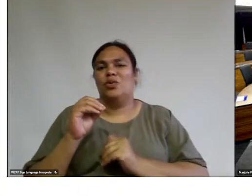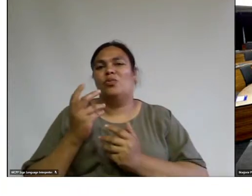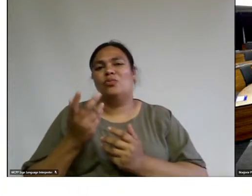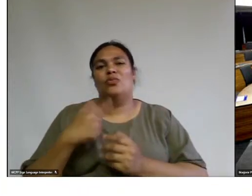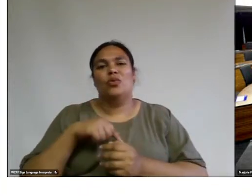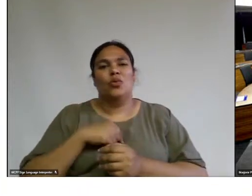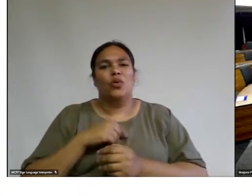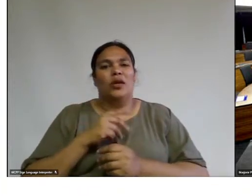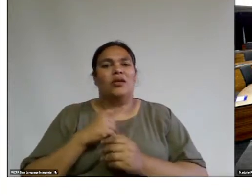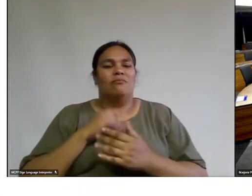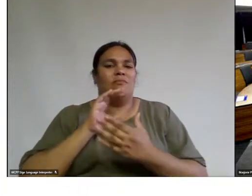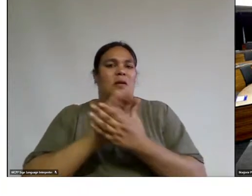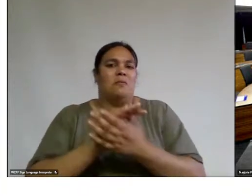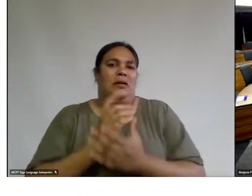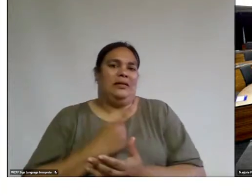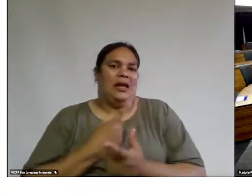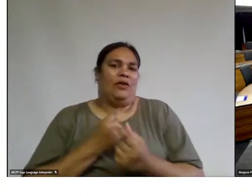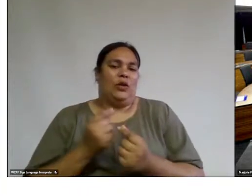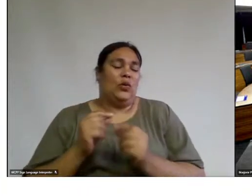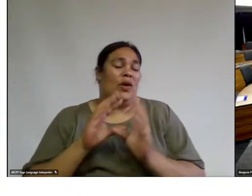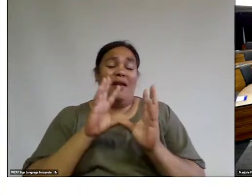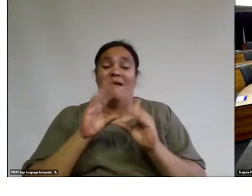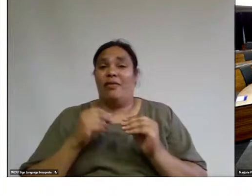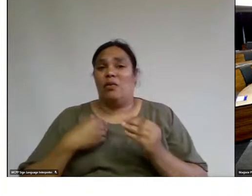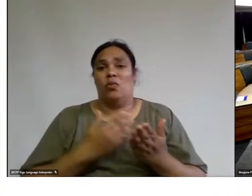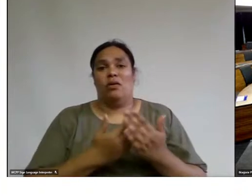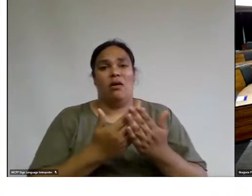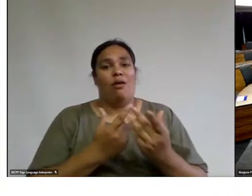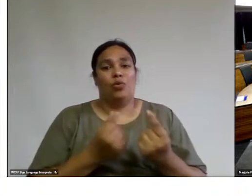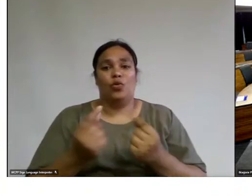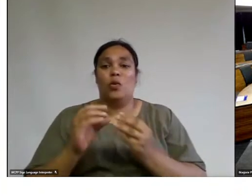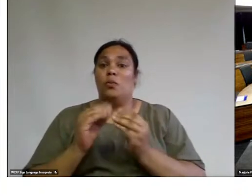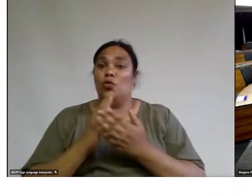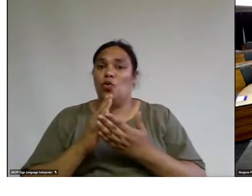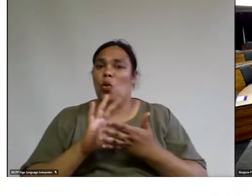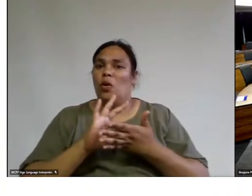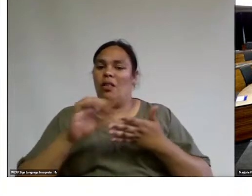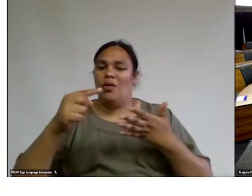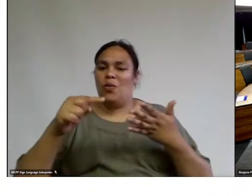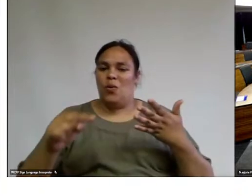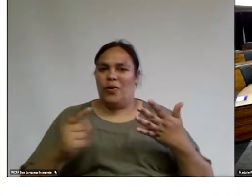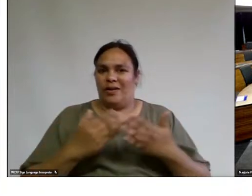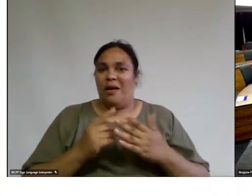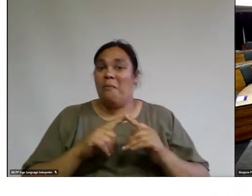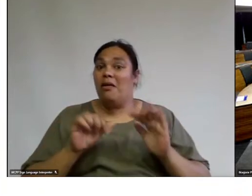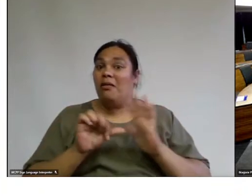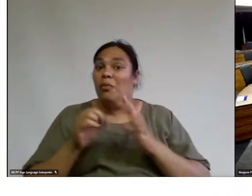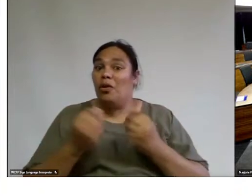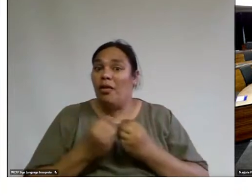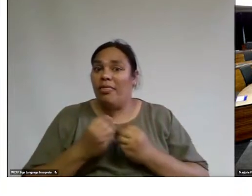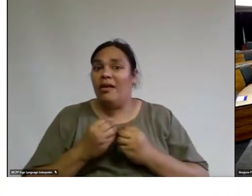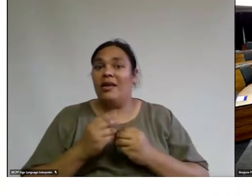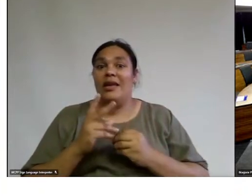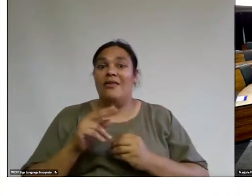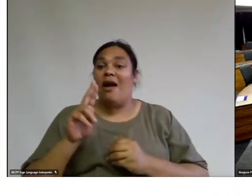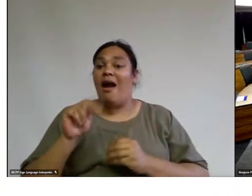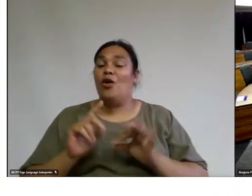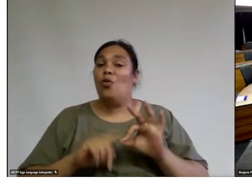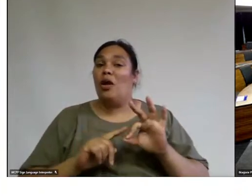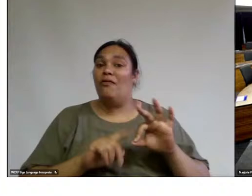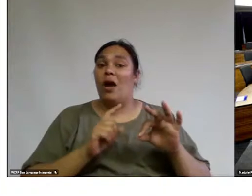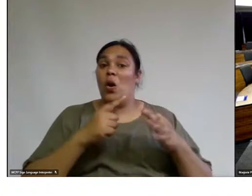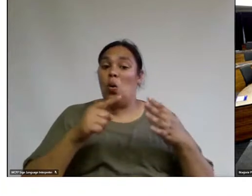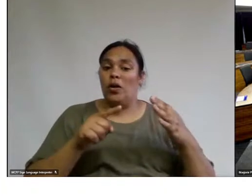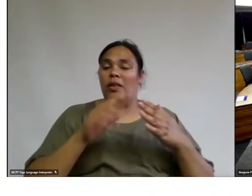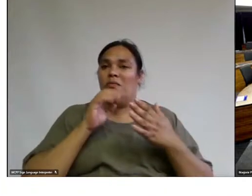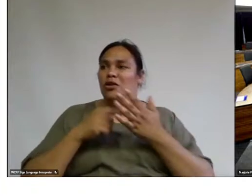will obviously commit ourselves to doing absolutely everything we can to get a clean audit, but the most important thing is the unqualified audit, which